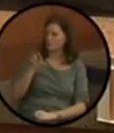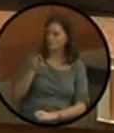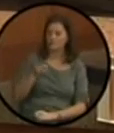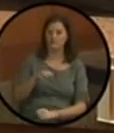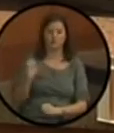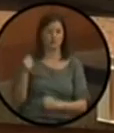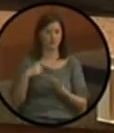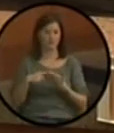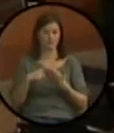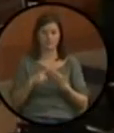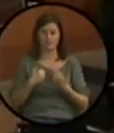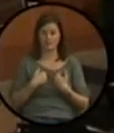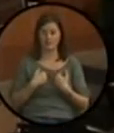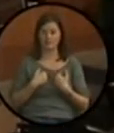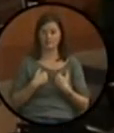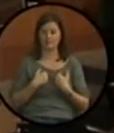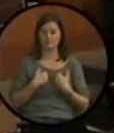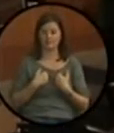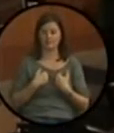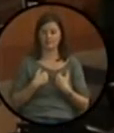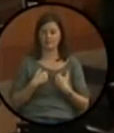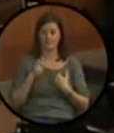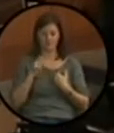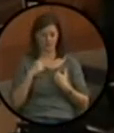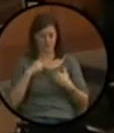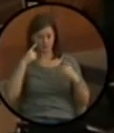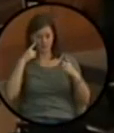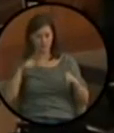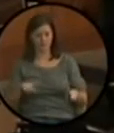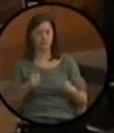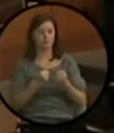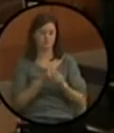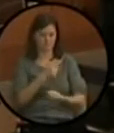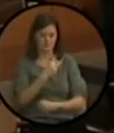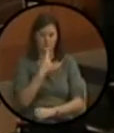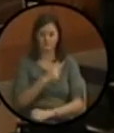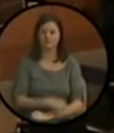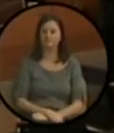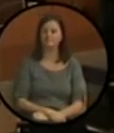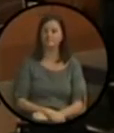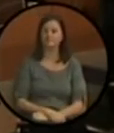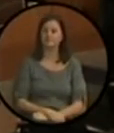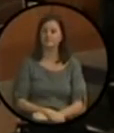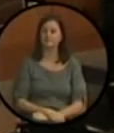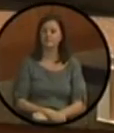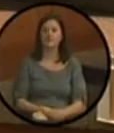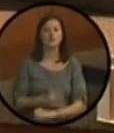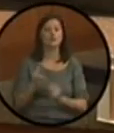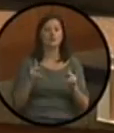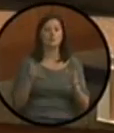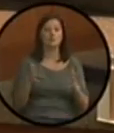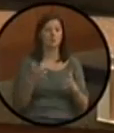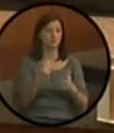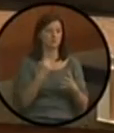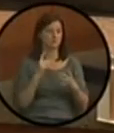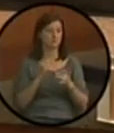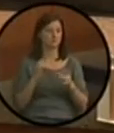other discussion? I would concur with what you just said. Would anyone from the public like to